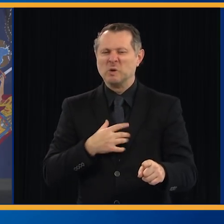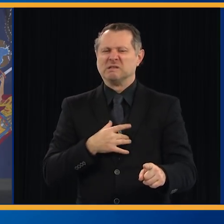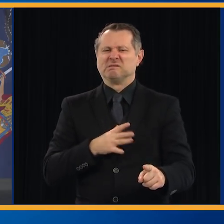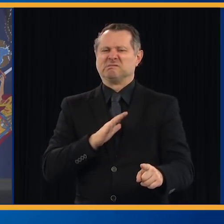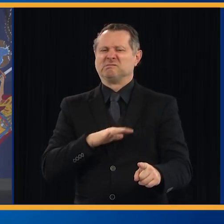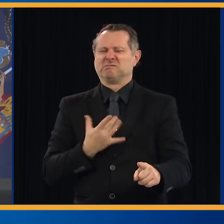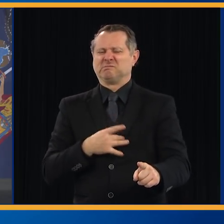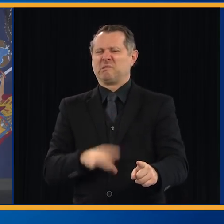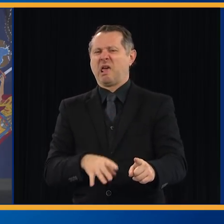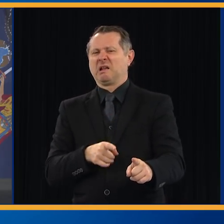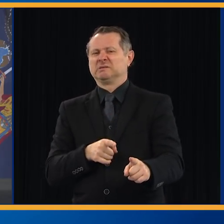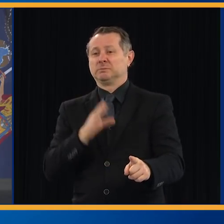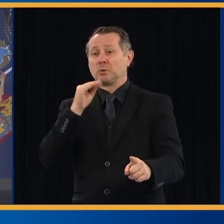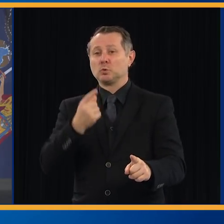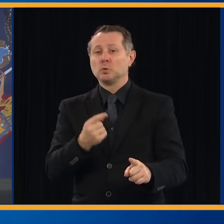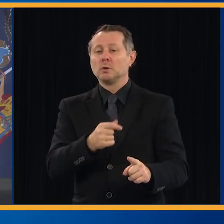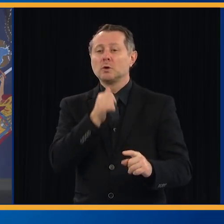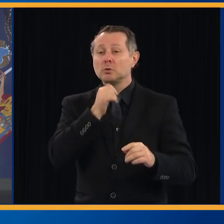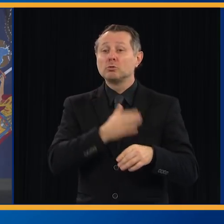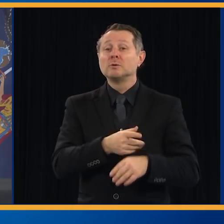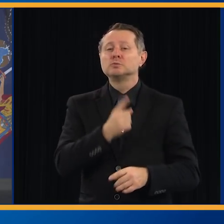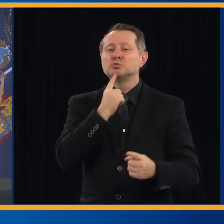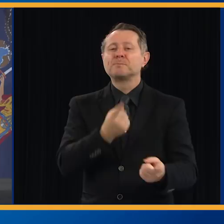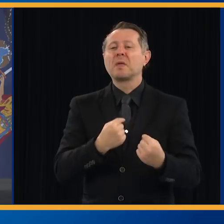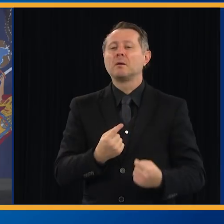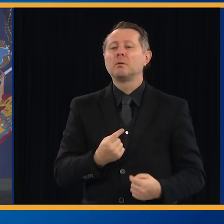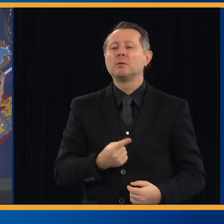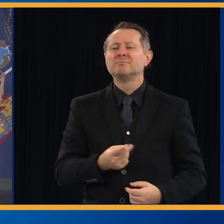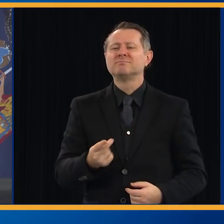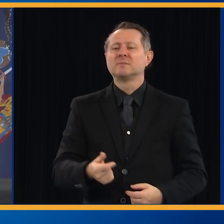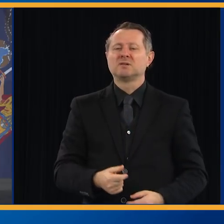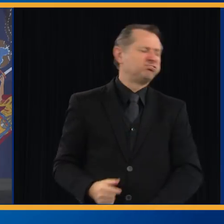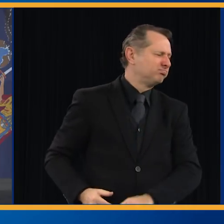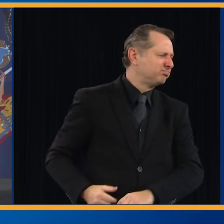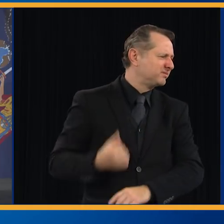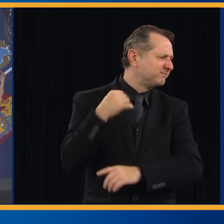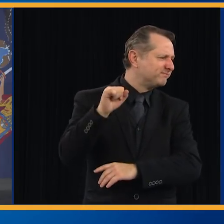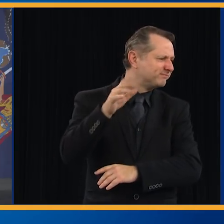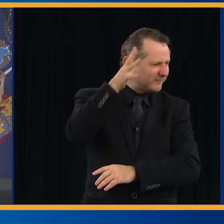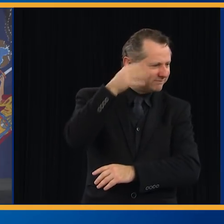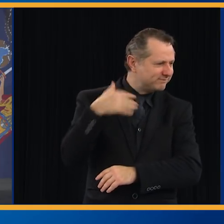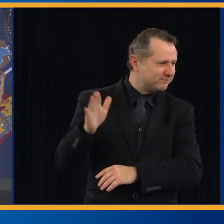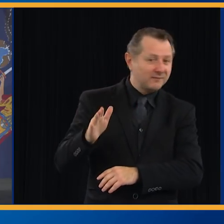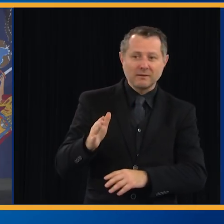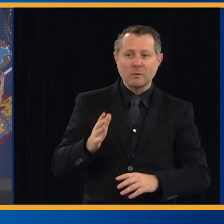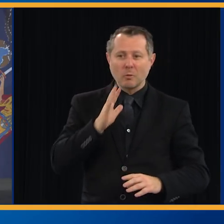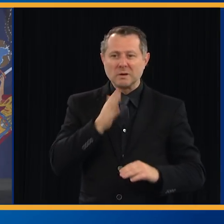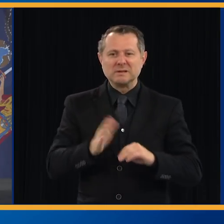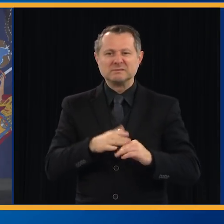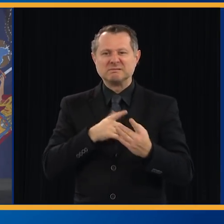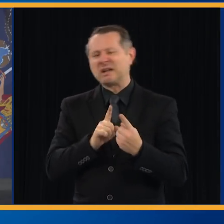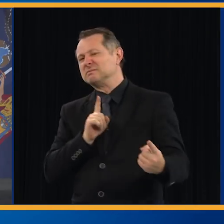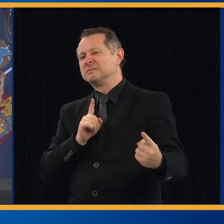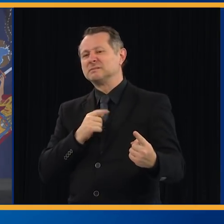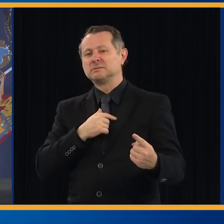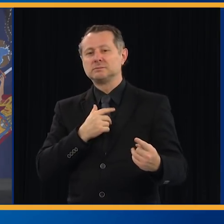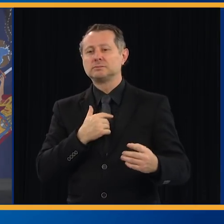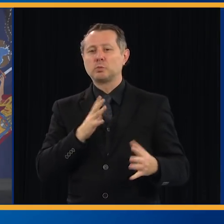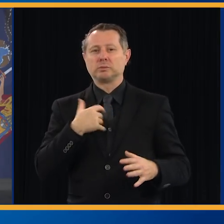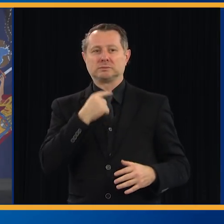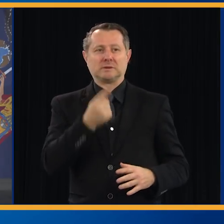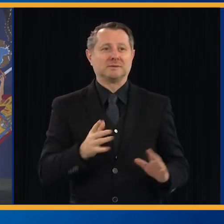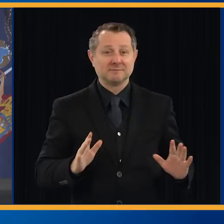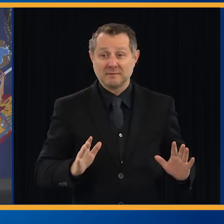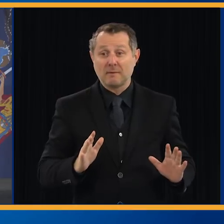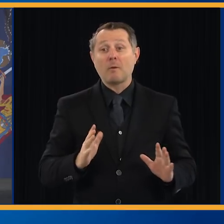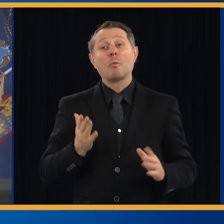him, natural defiance syndrome kicks in, and then they like the boyfriend more because he is